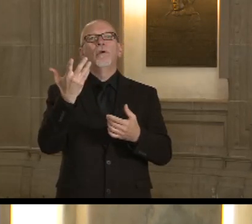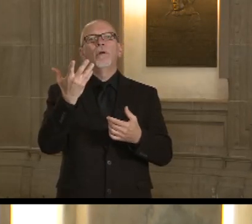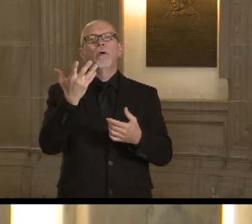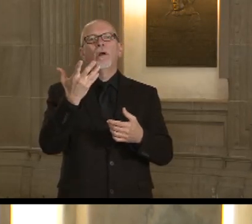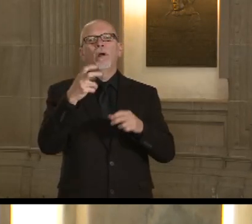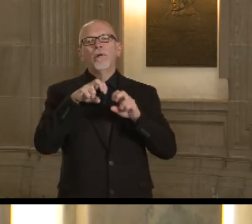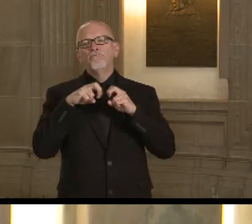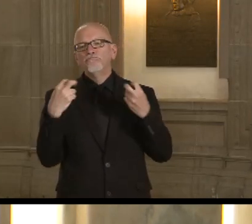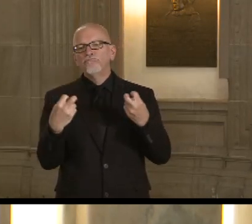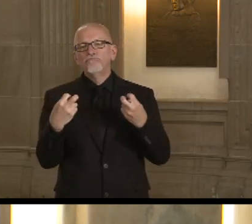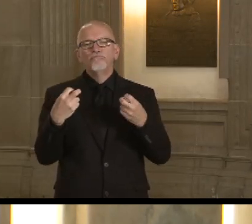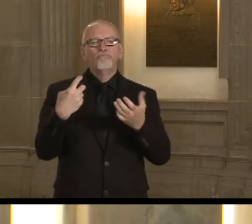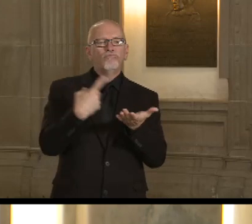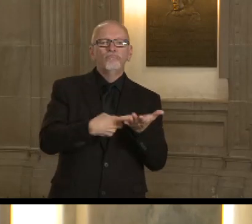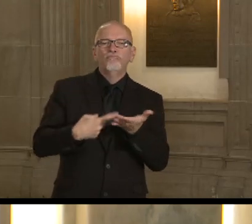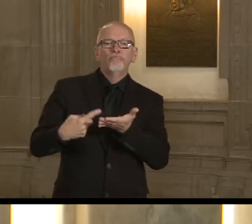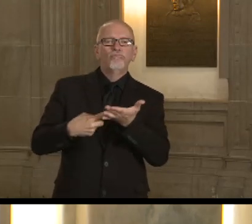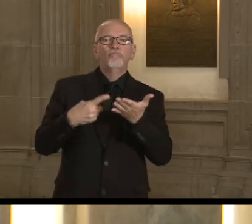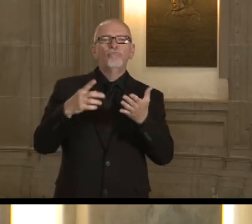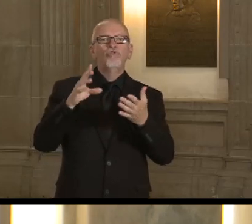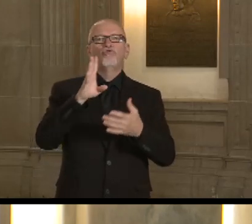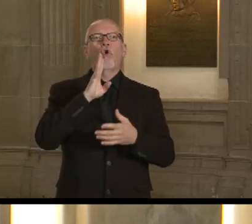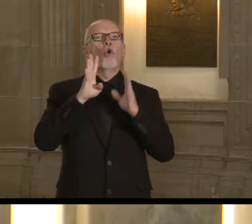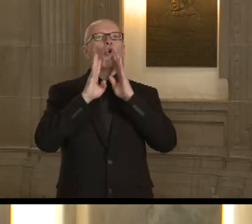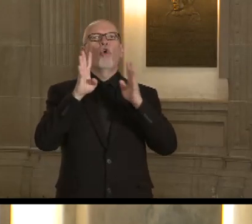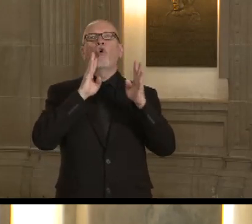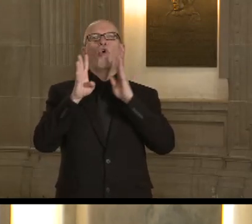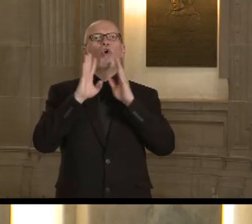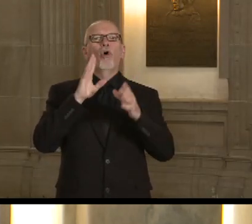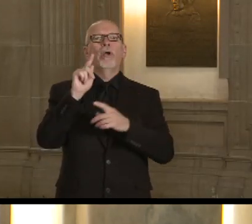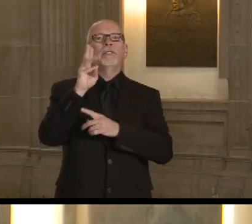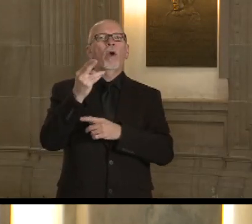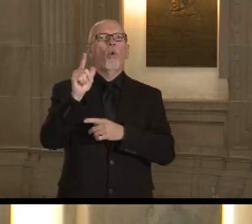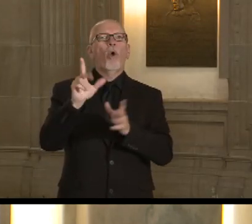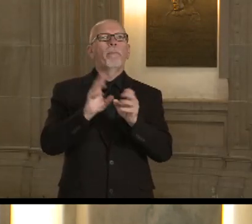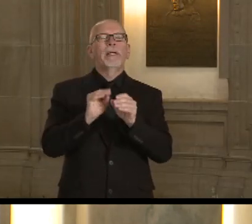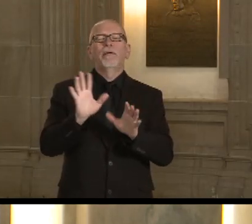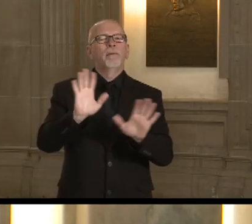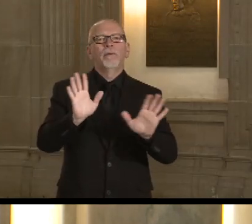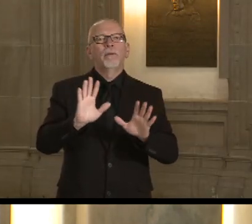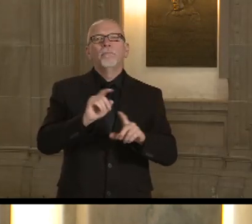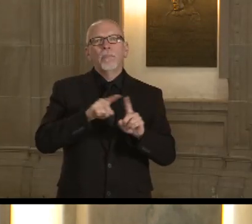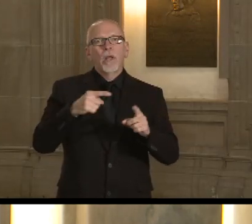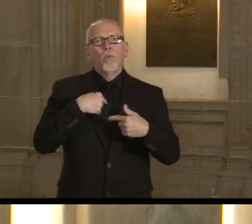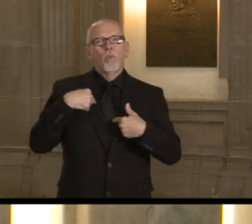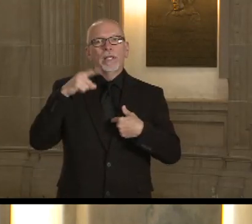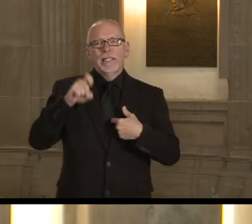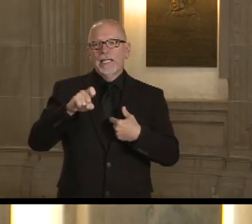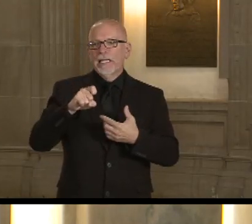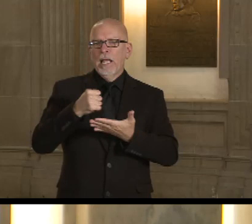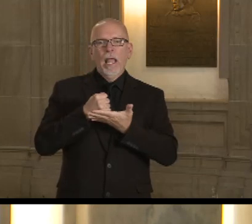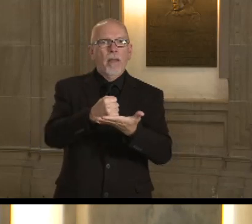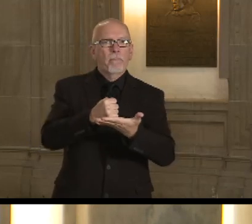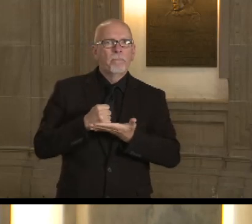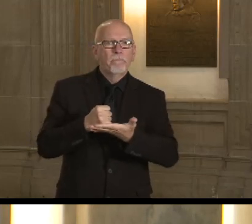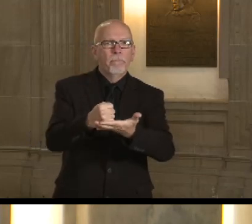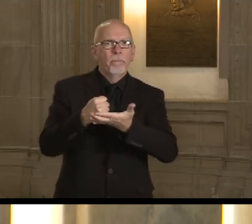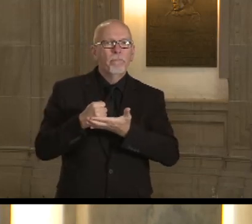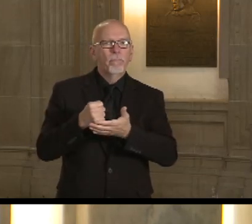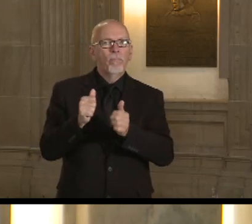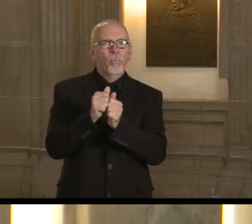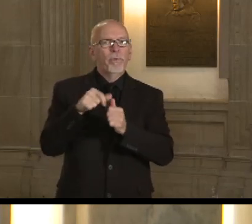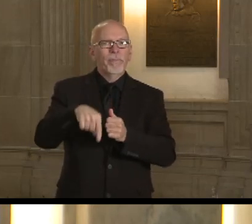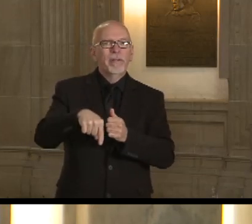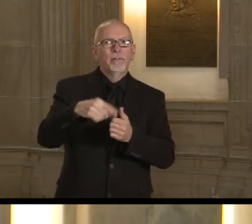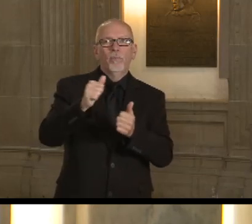sit around a table, not just to, as I said, more talk or town halls, but say, can we have your help on this